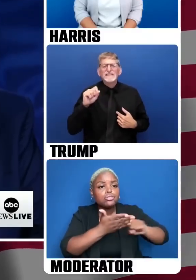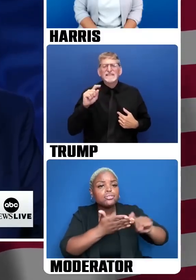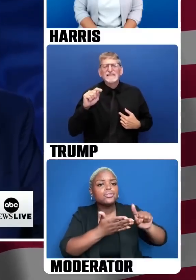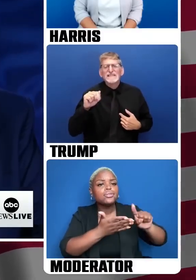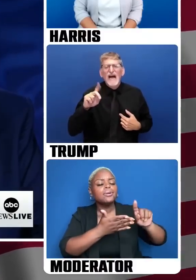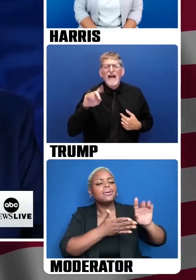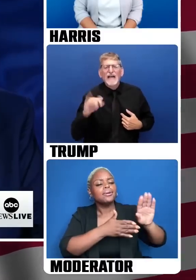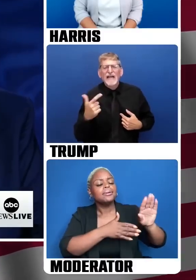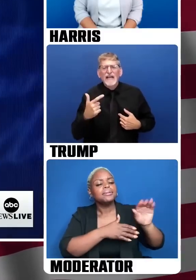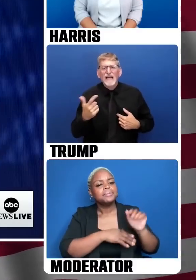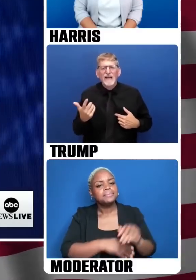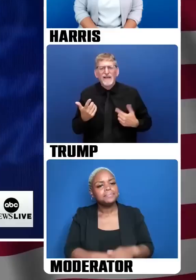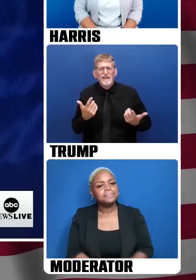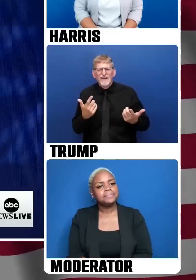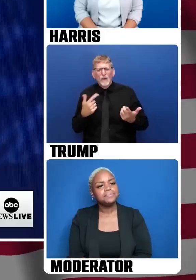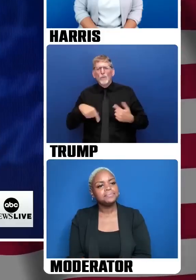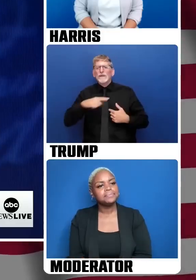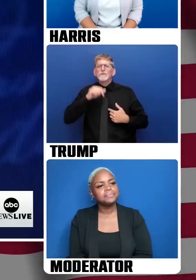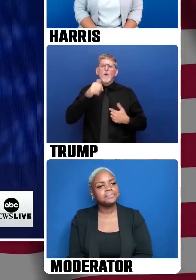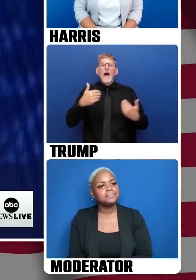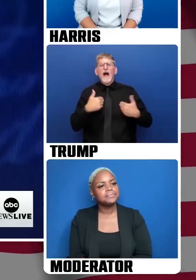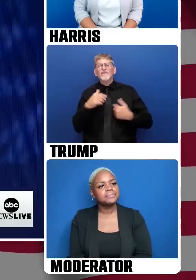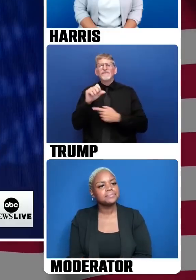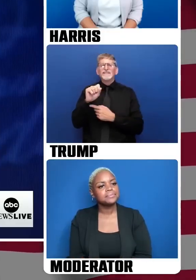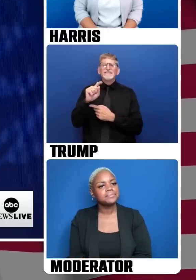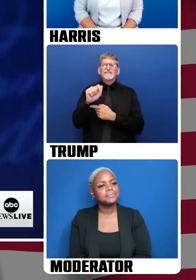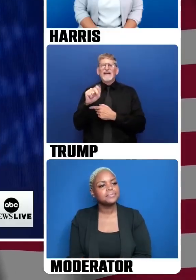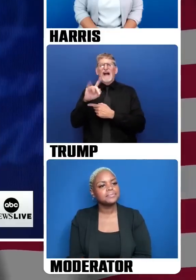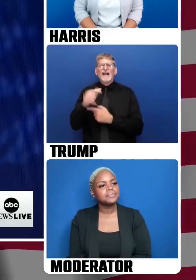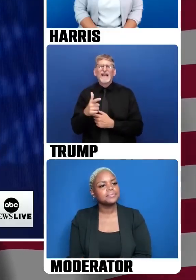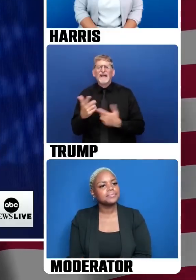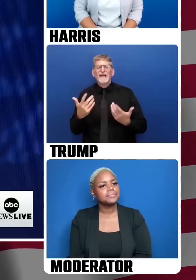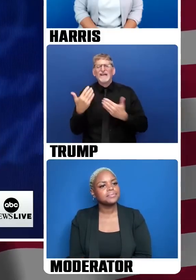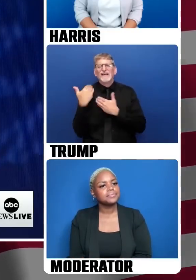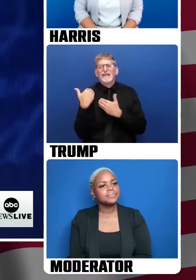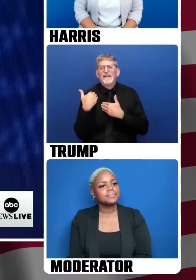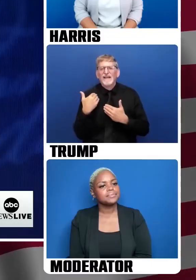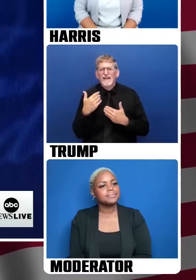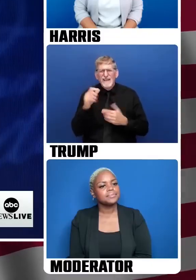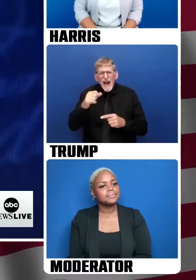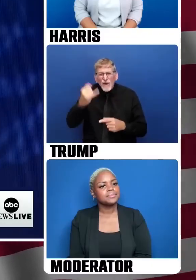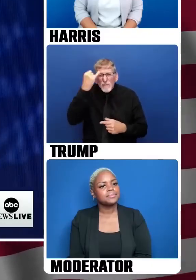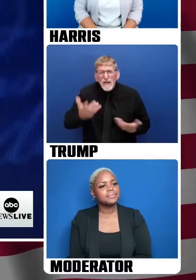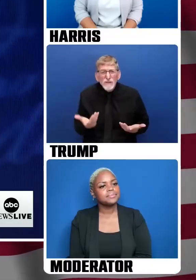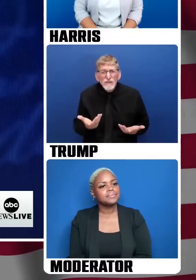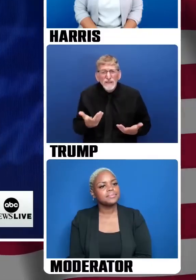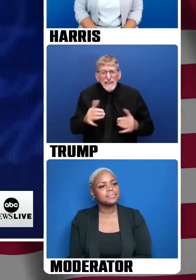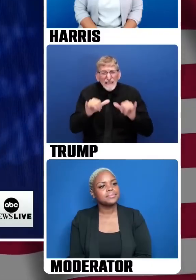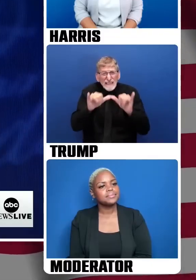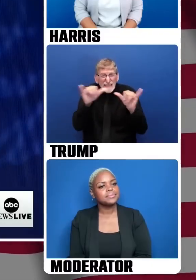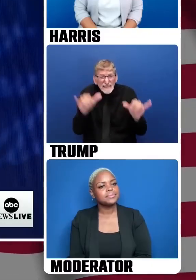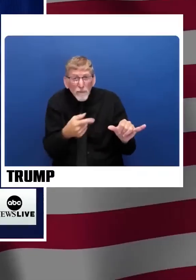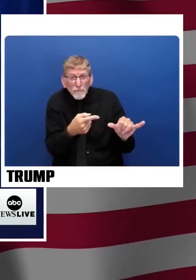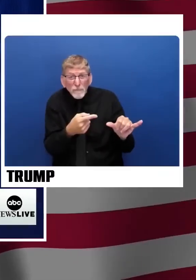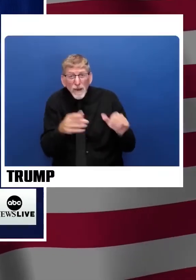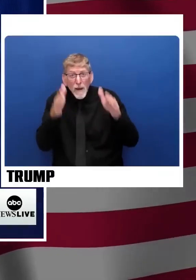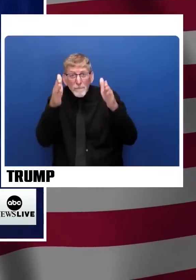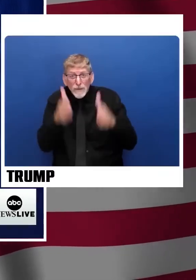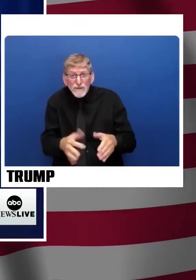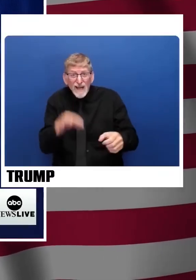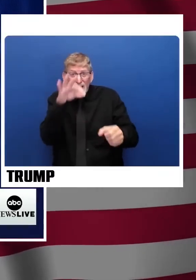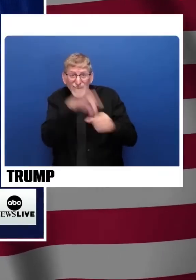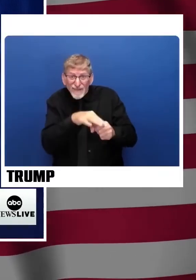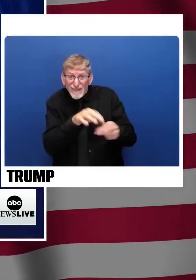said we didn't have standing, a technicality. Can you imagine a system where a person in an election doesn't have standing? The President